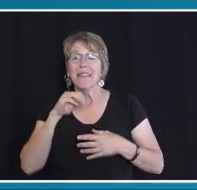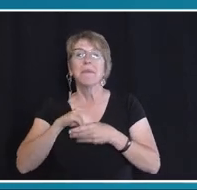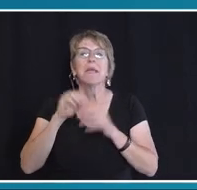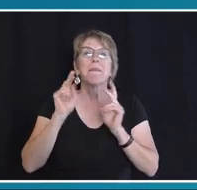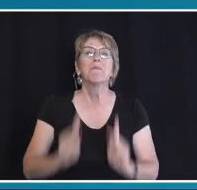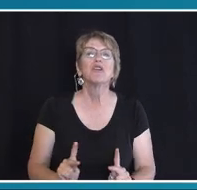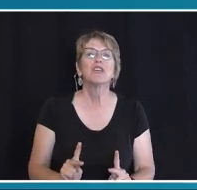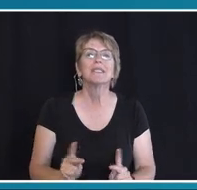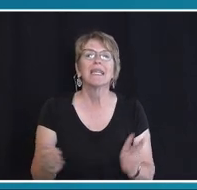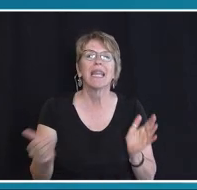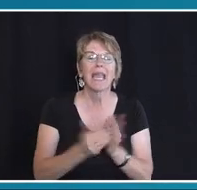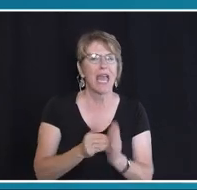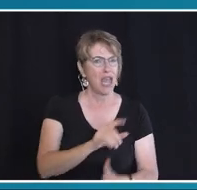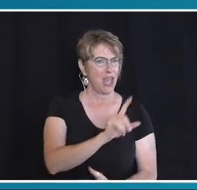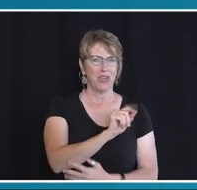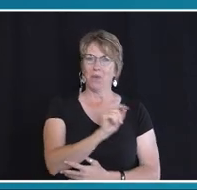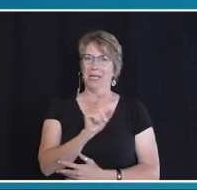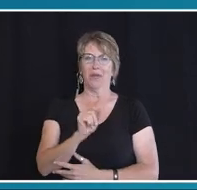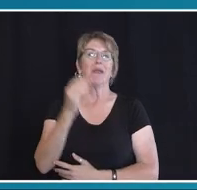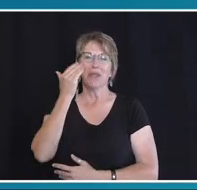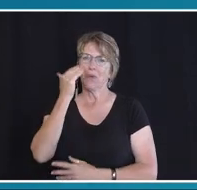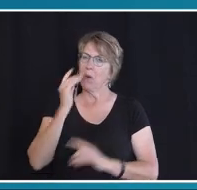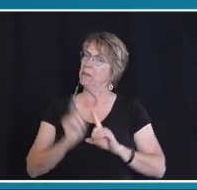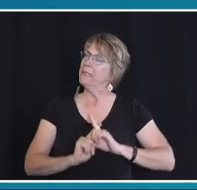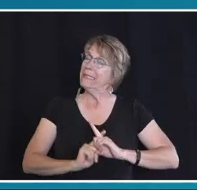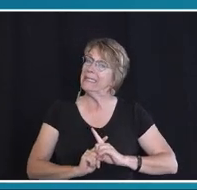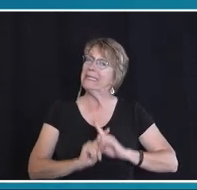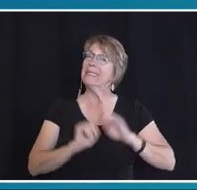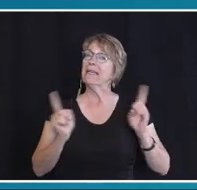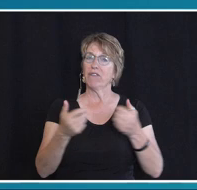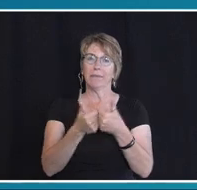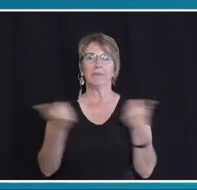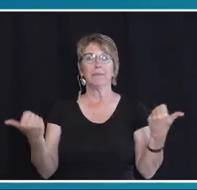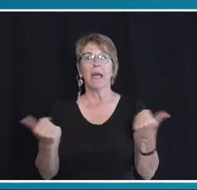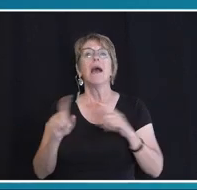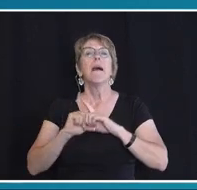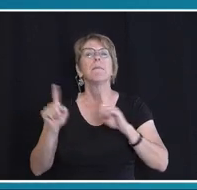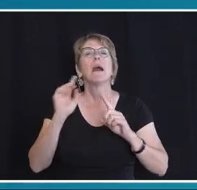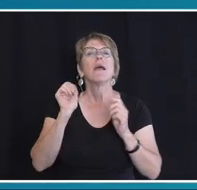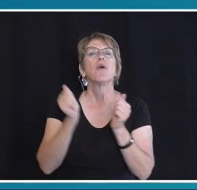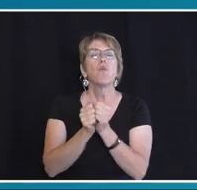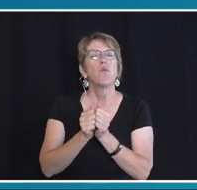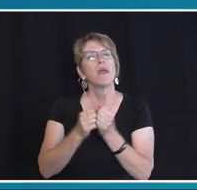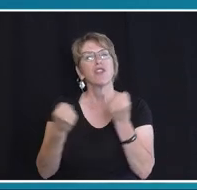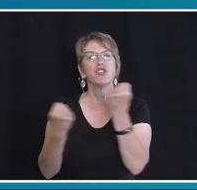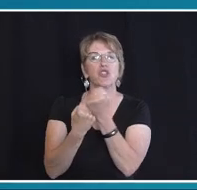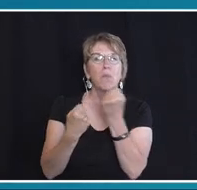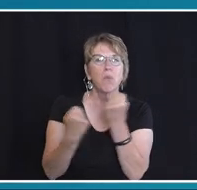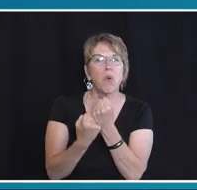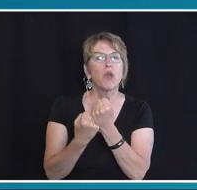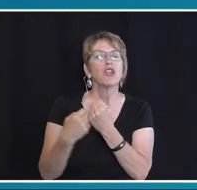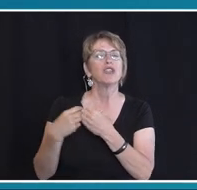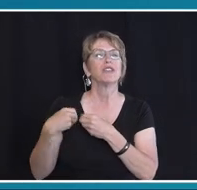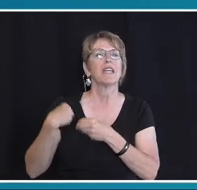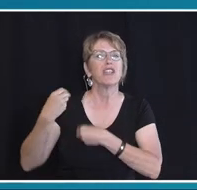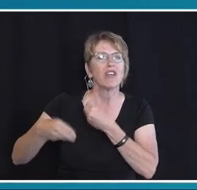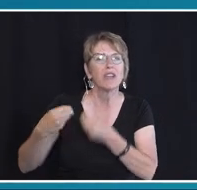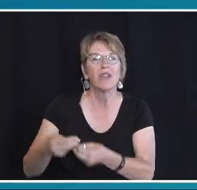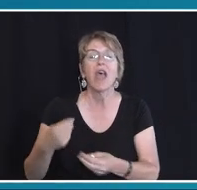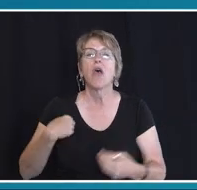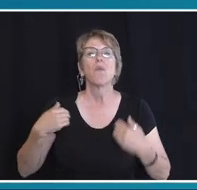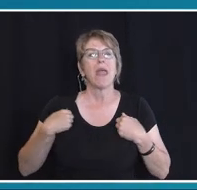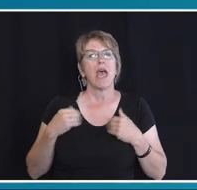again. 2020 looked quite different, as we all know. But with the help of generous supporters and a creative staff, Courage Kinney served more